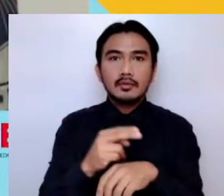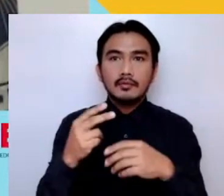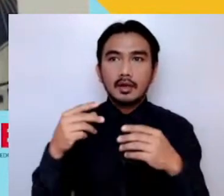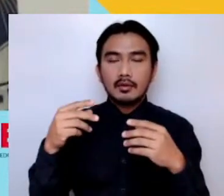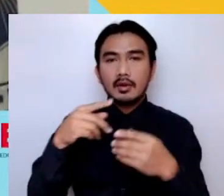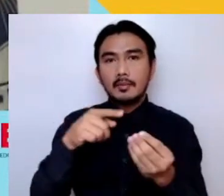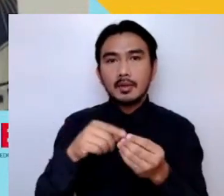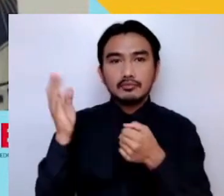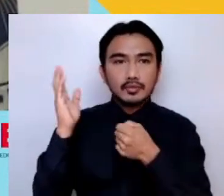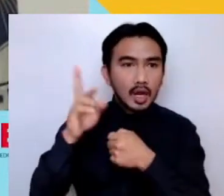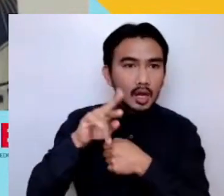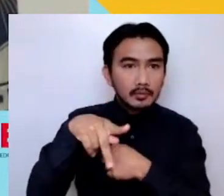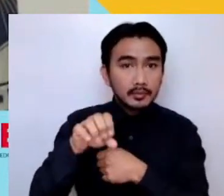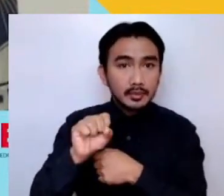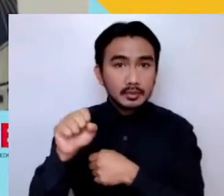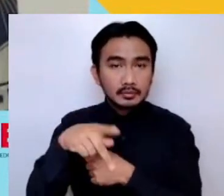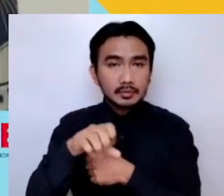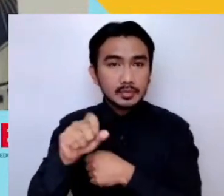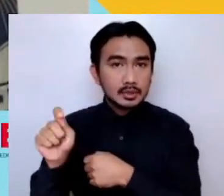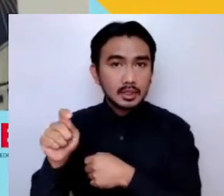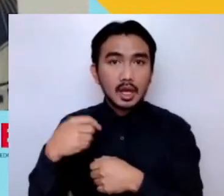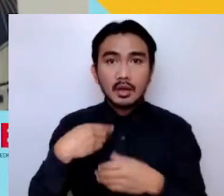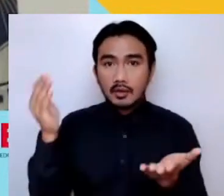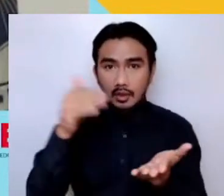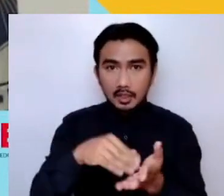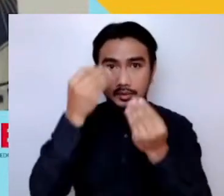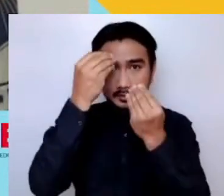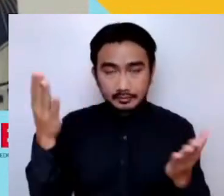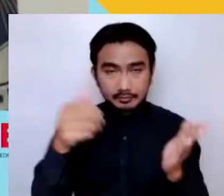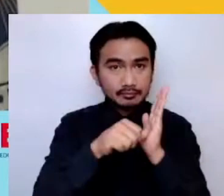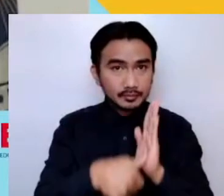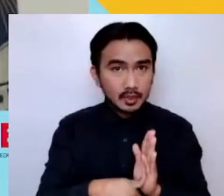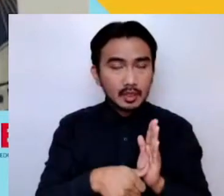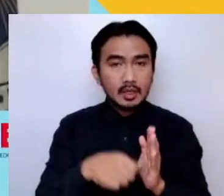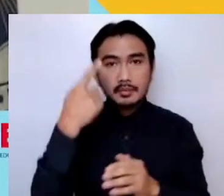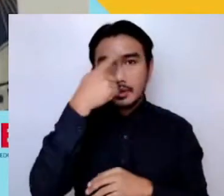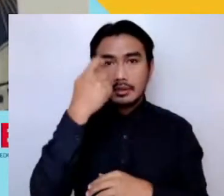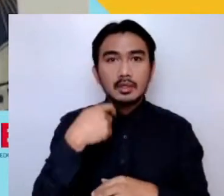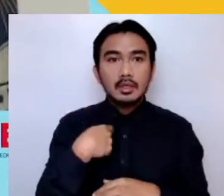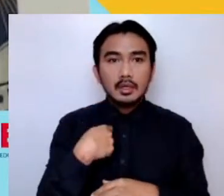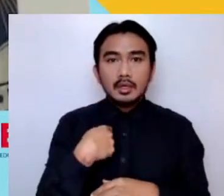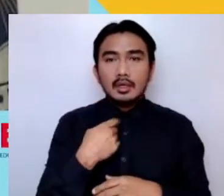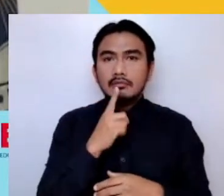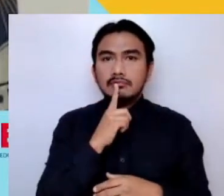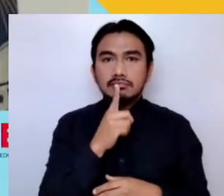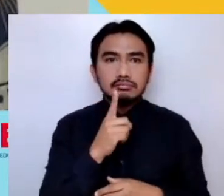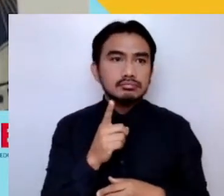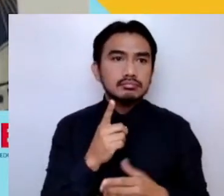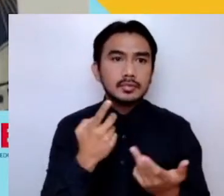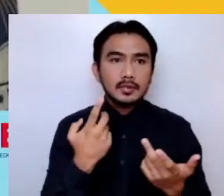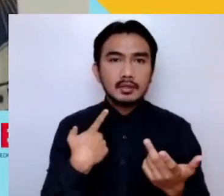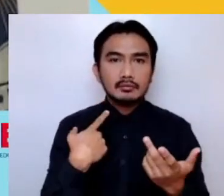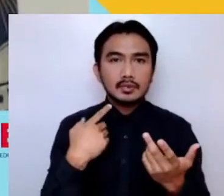but I will repeat this again for this year because it is still worth mentioning.